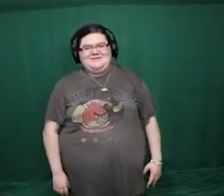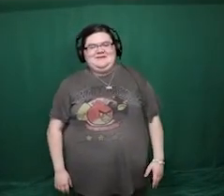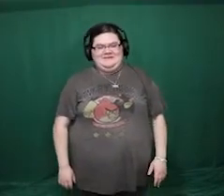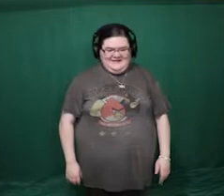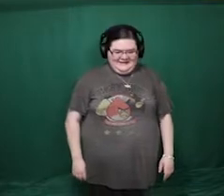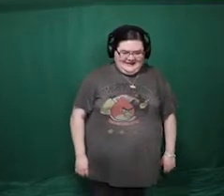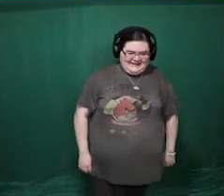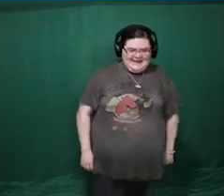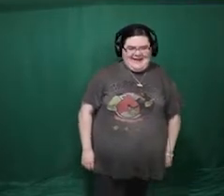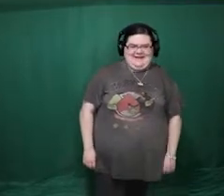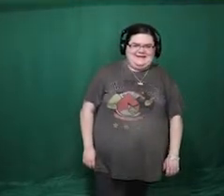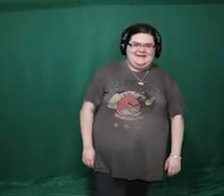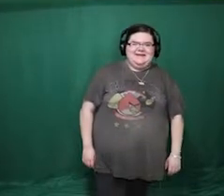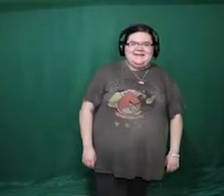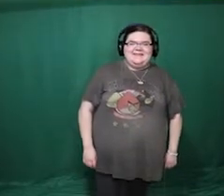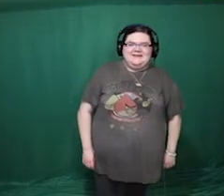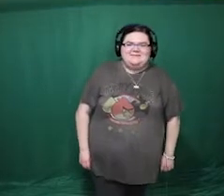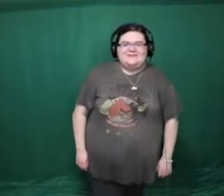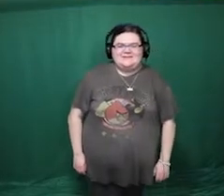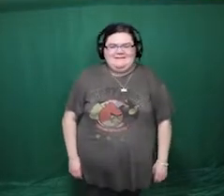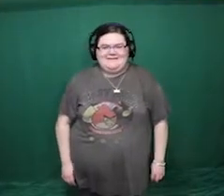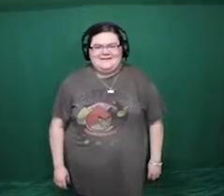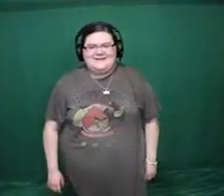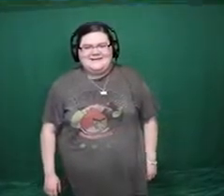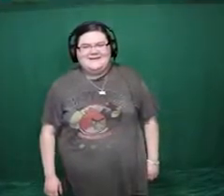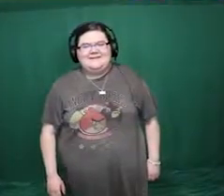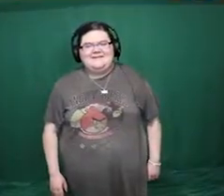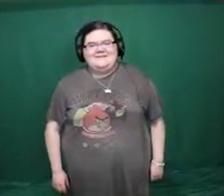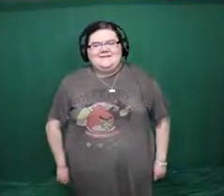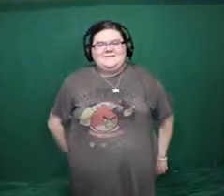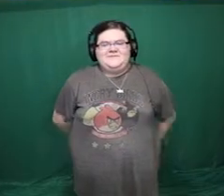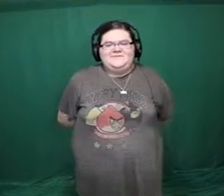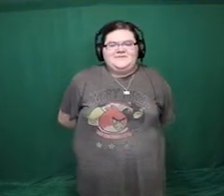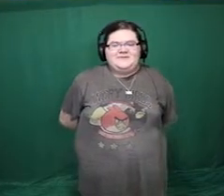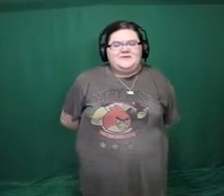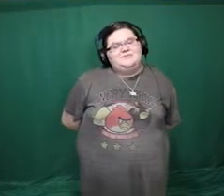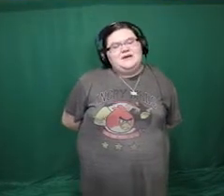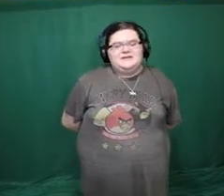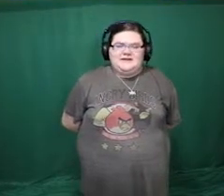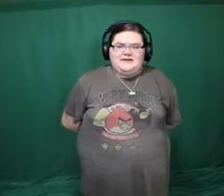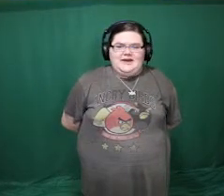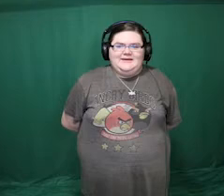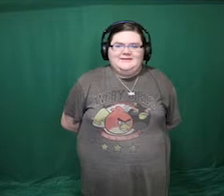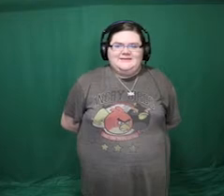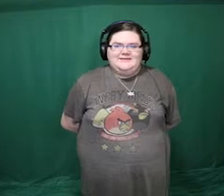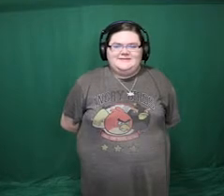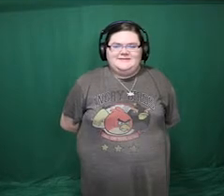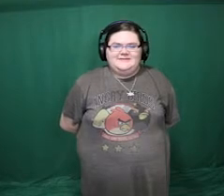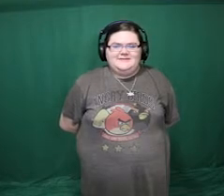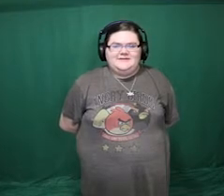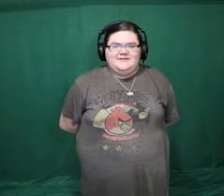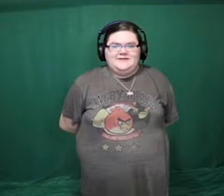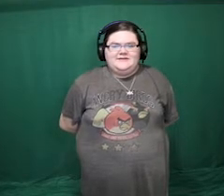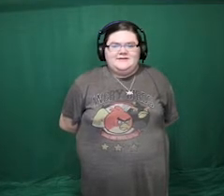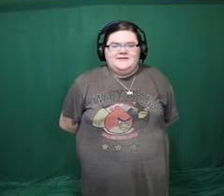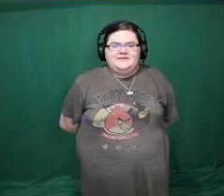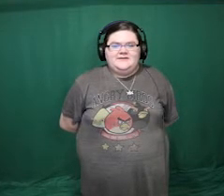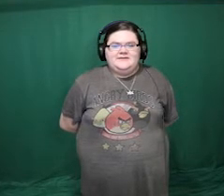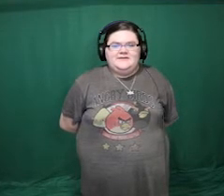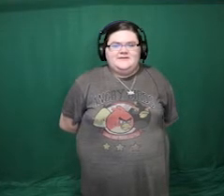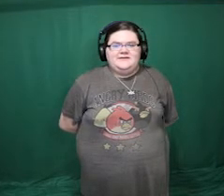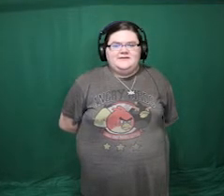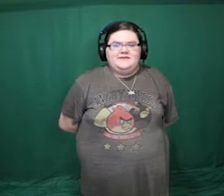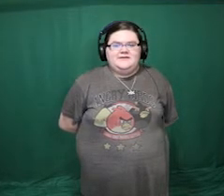trying to talk if about. You die on the first yeah. Round. Think about the call. Just follow the crowd. Basically, yeah. As soon as you see it on your